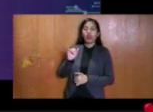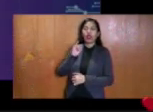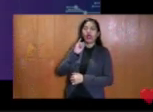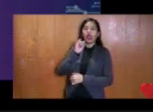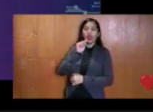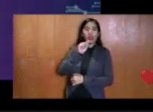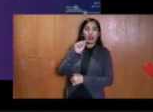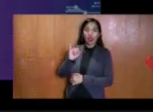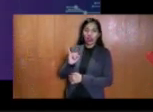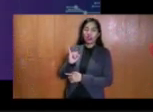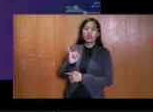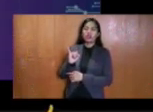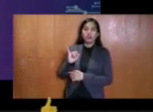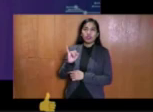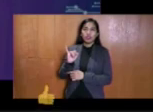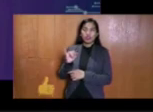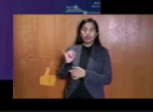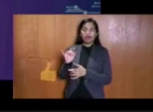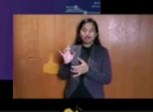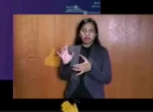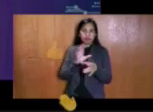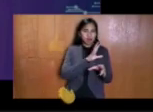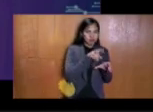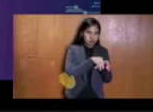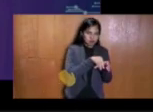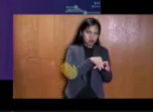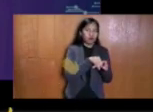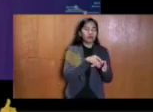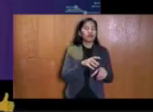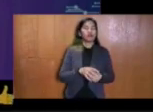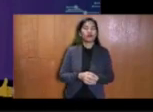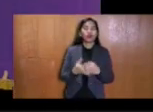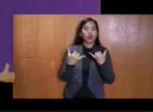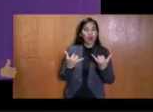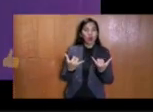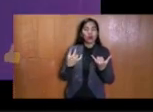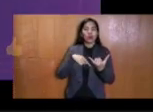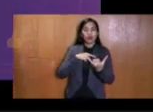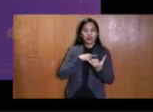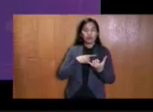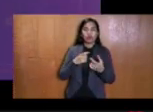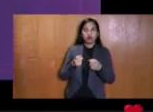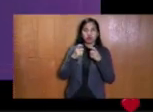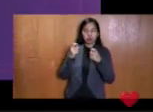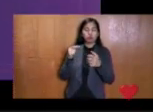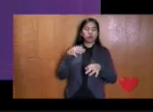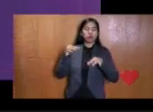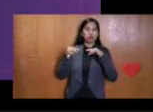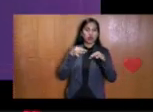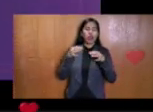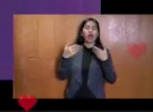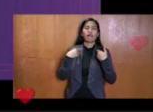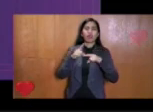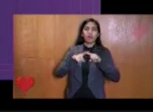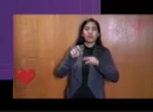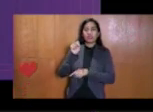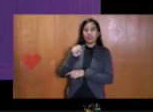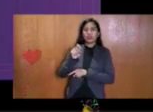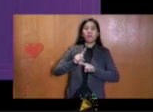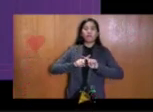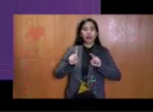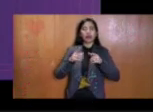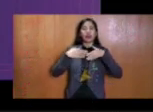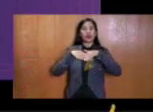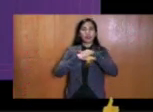to AI. No. So let me just rush a little bit. There are differences between yes, but accessibility